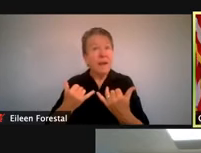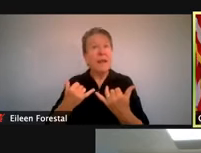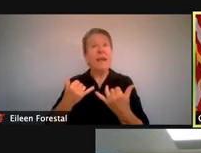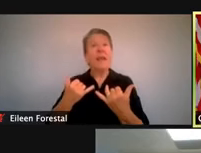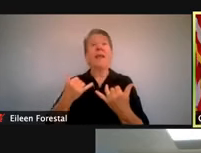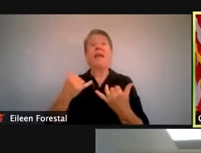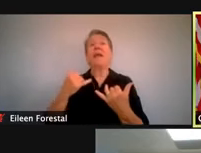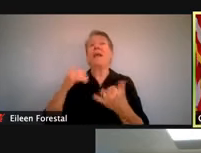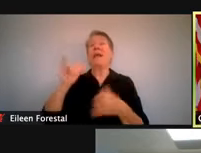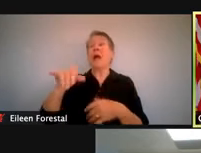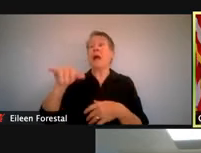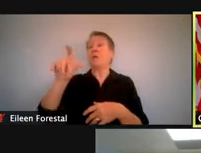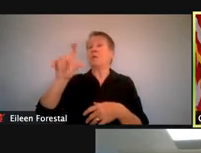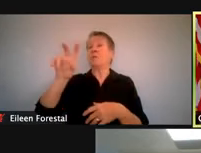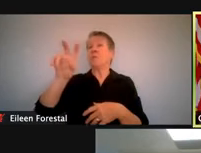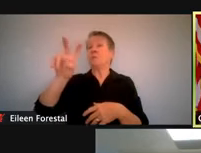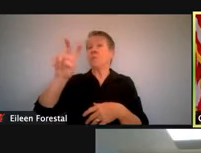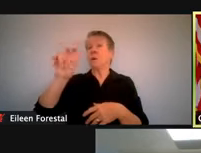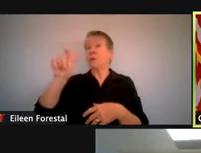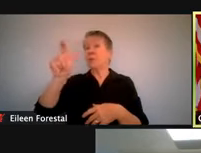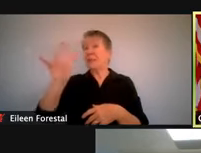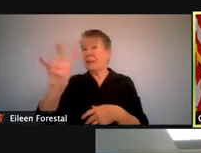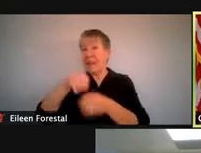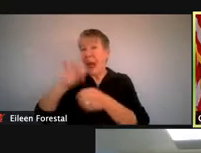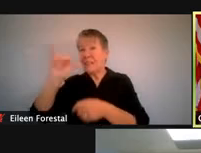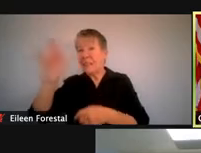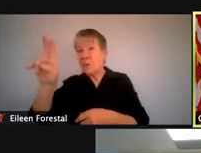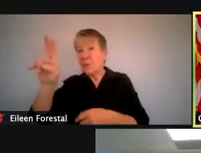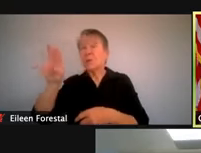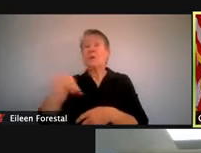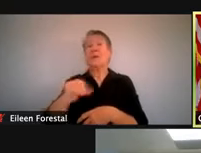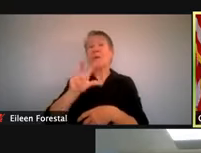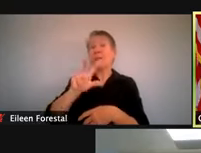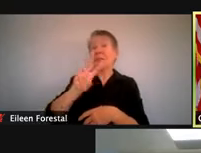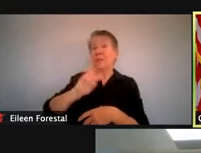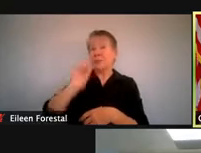and 36% of those patients are on ventilators.